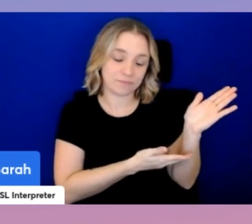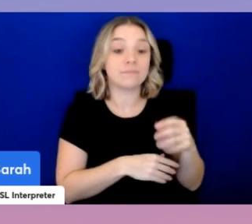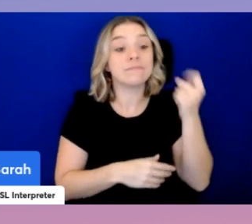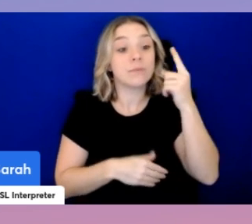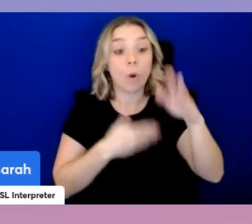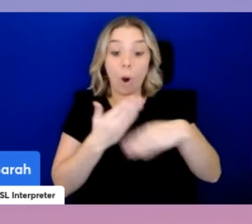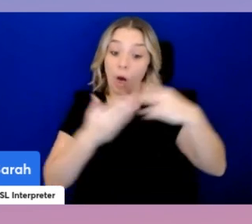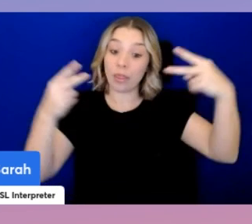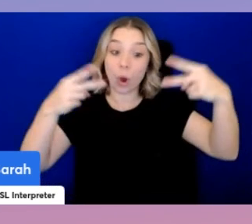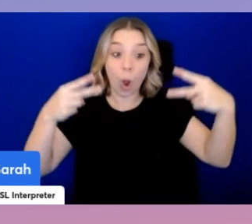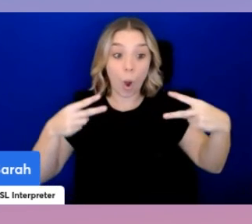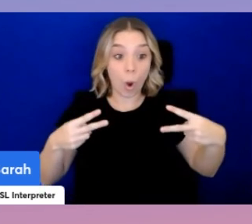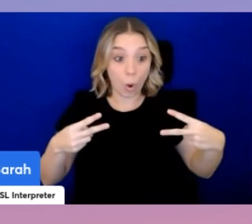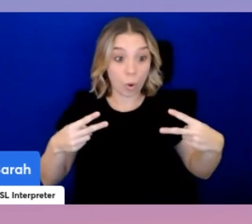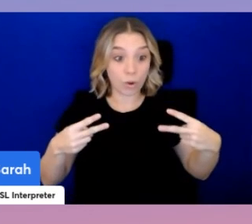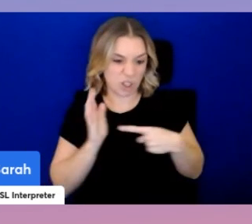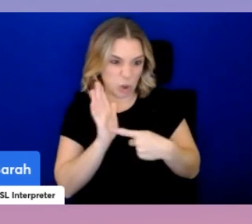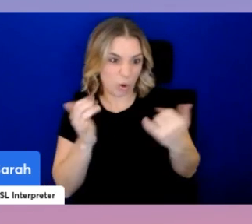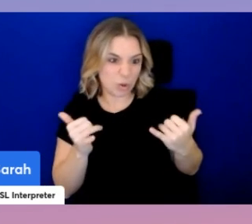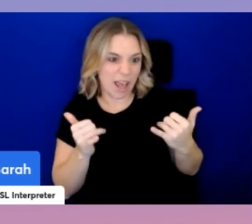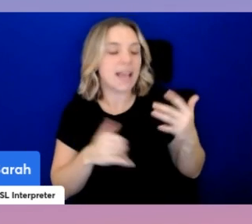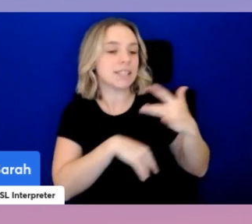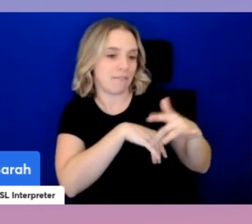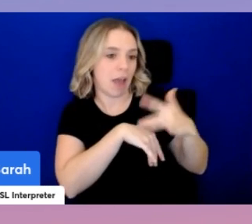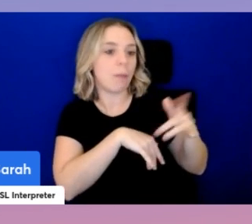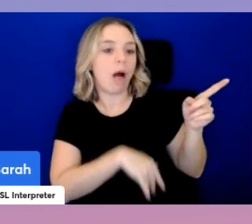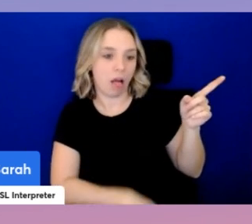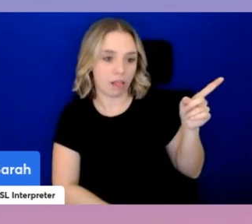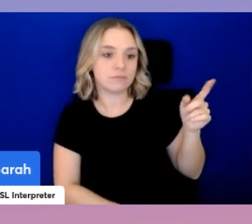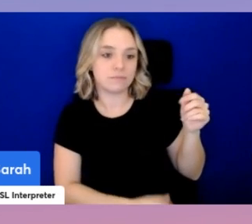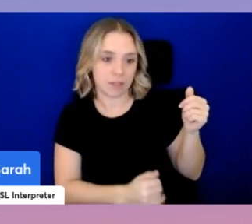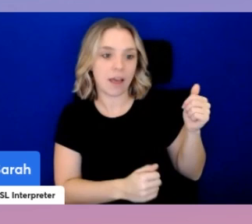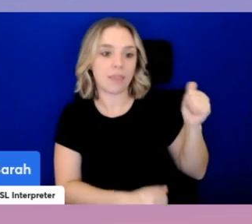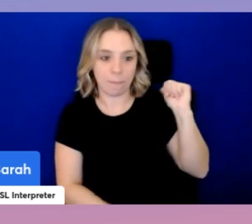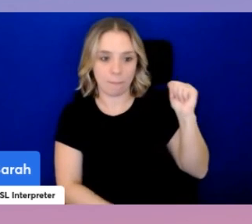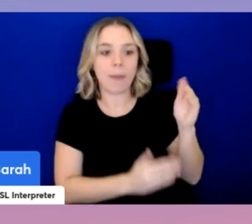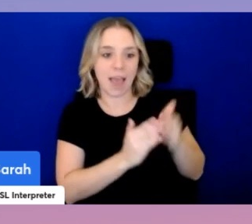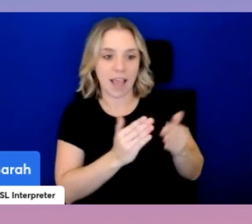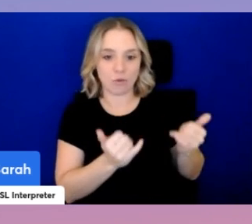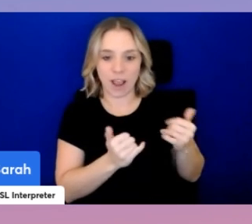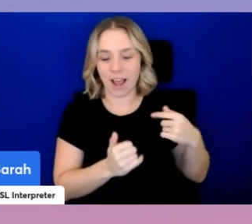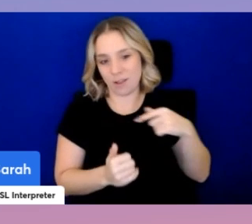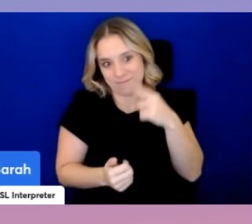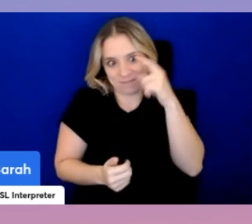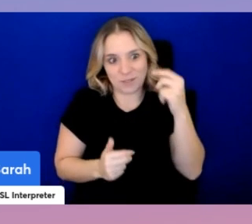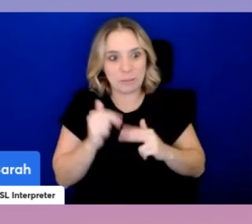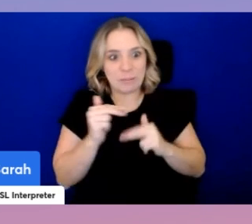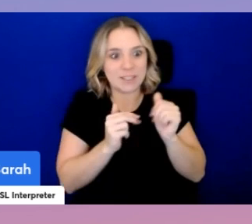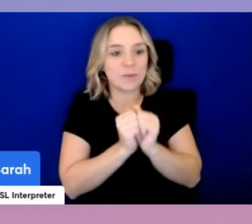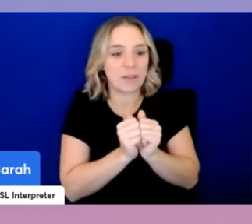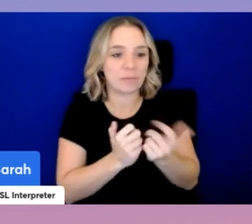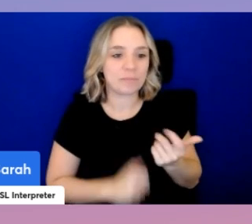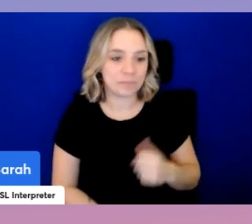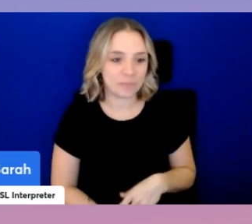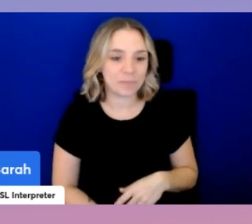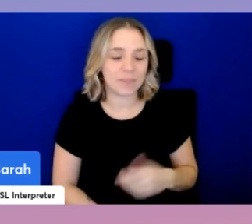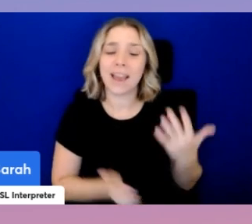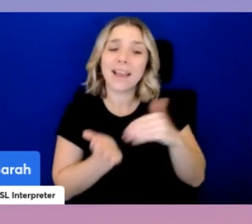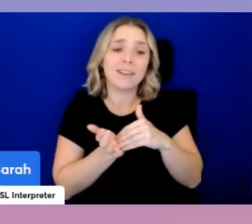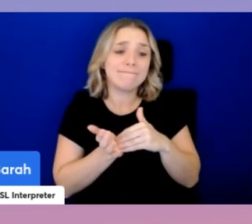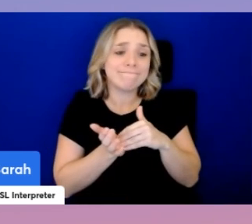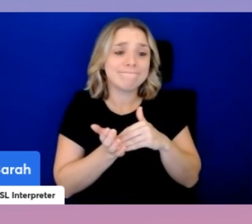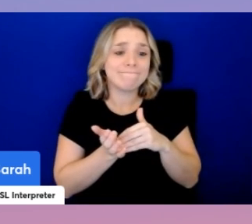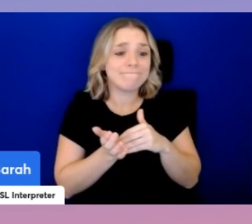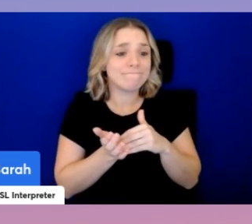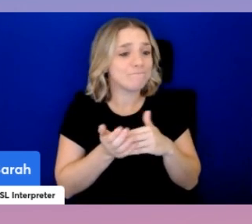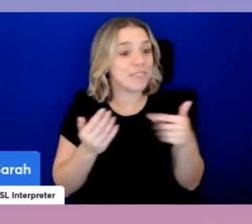showed today, it is available in my GitHub account right now. As we saw it, we built it together. And again, this new concept